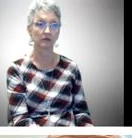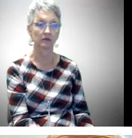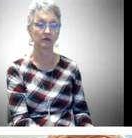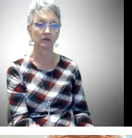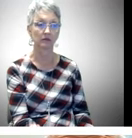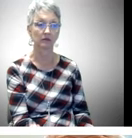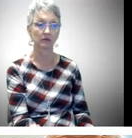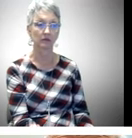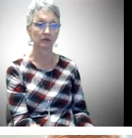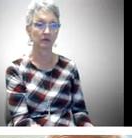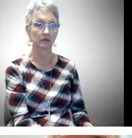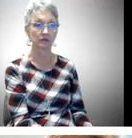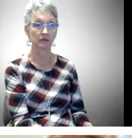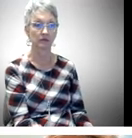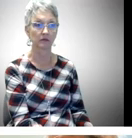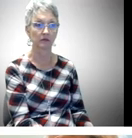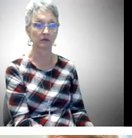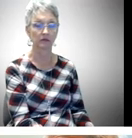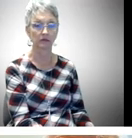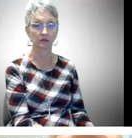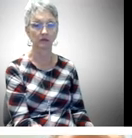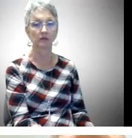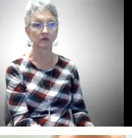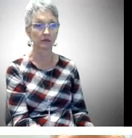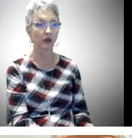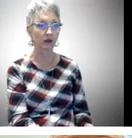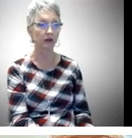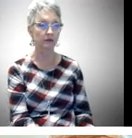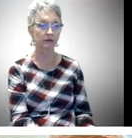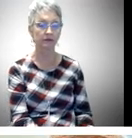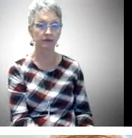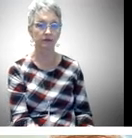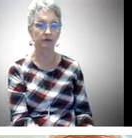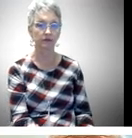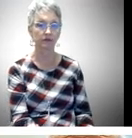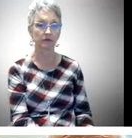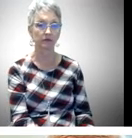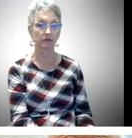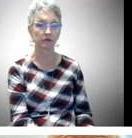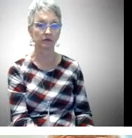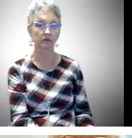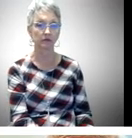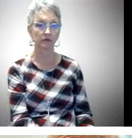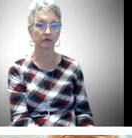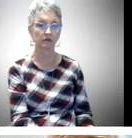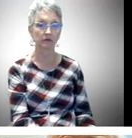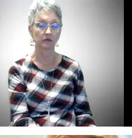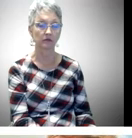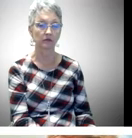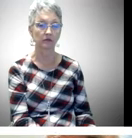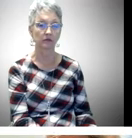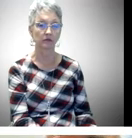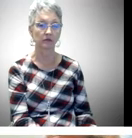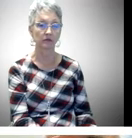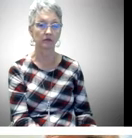expert state that they no longer need a guardianship. Problem, if someone's in the community in an HCS home, I